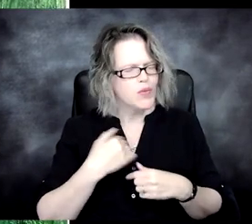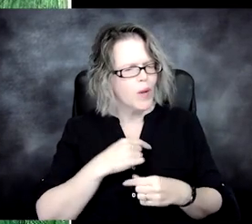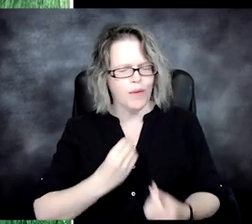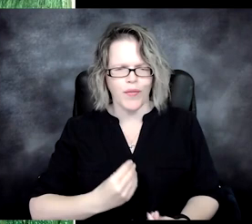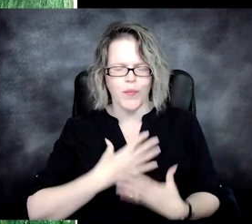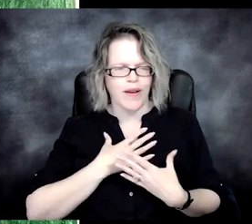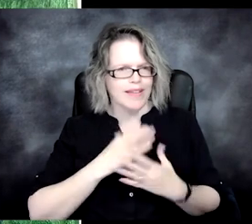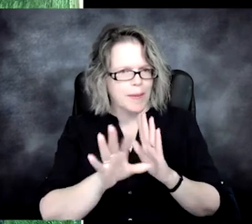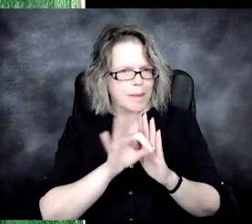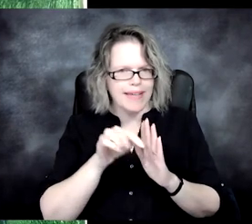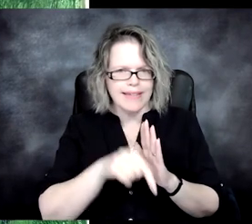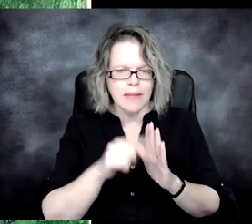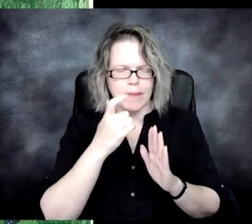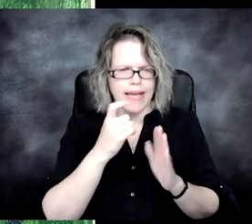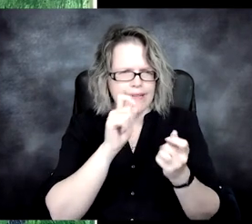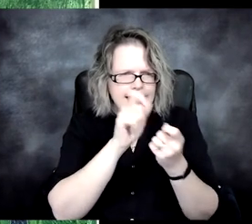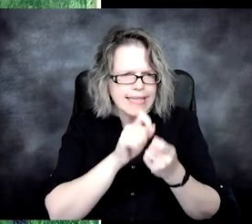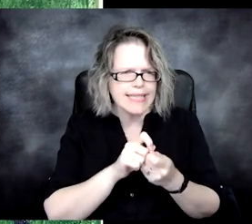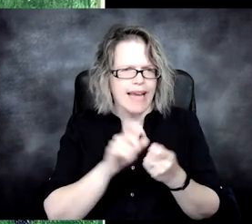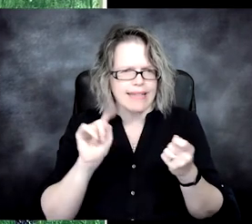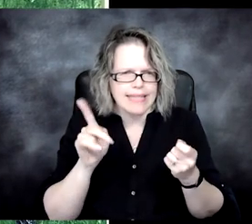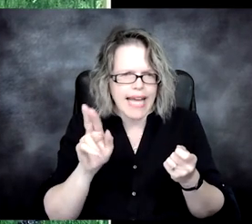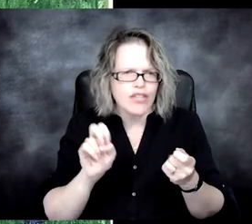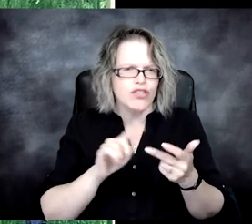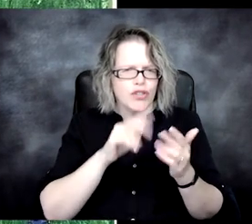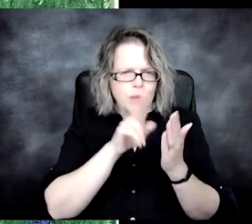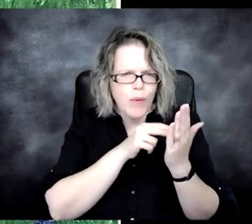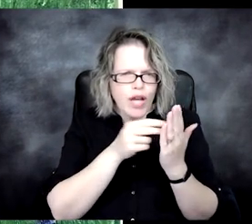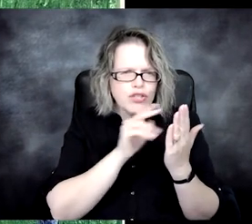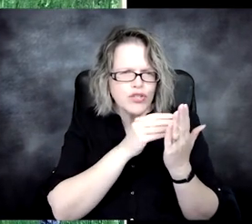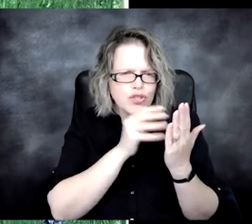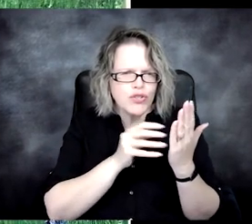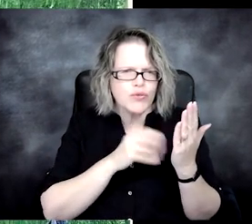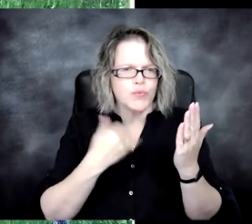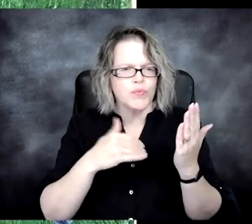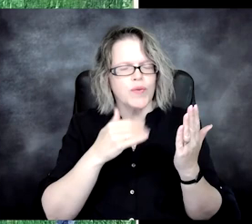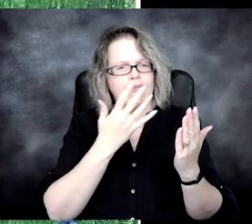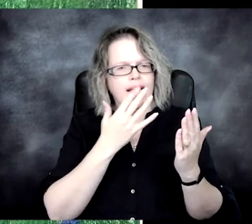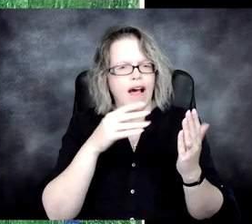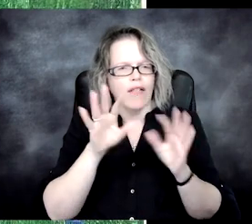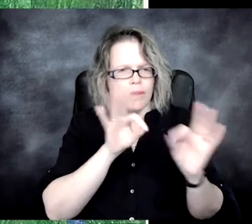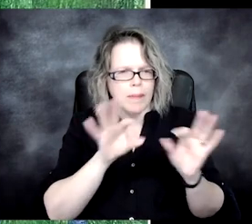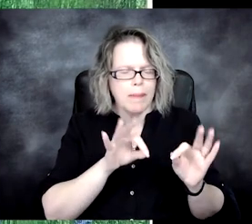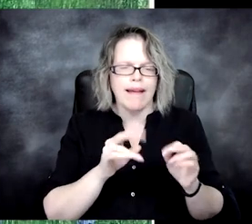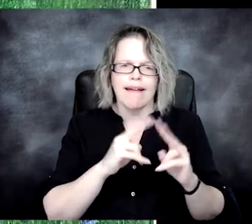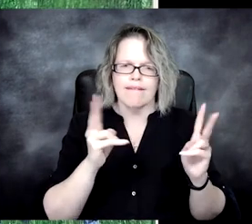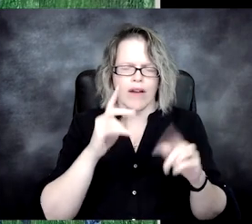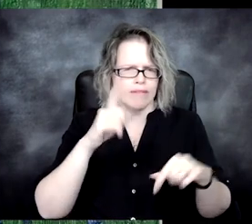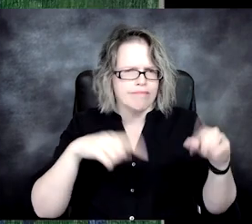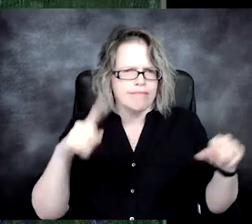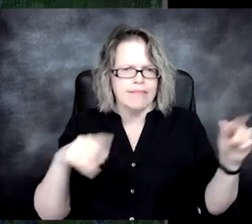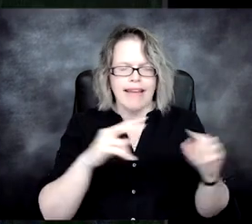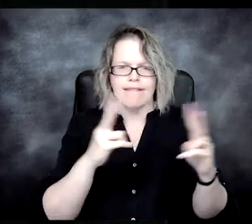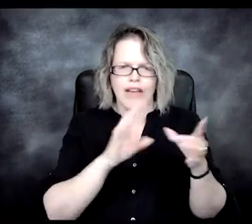the detail in the brush strokes. We saw texture and movement, and as well as the color palette being very dynamic and